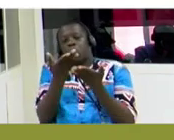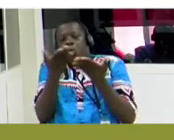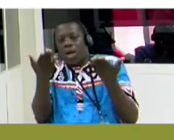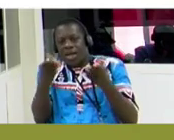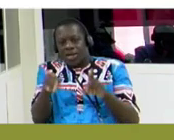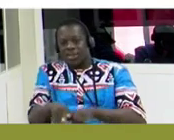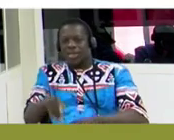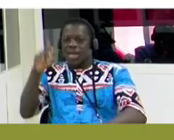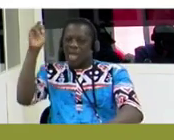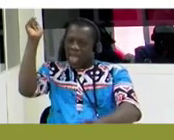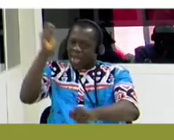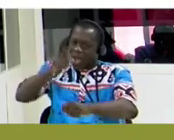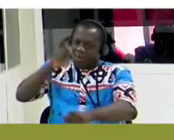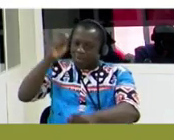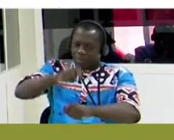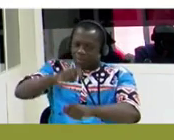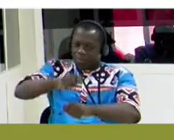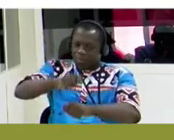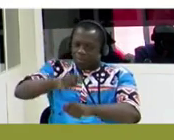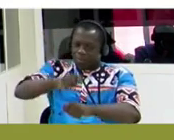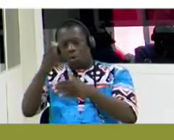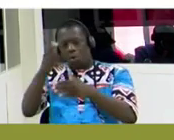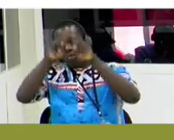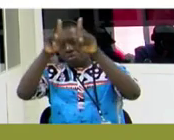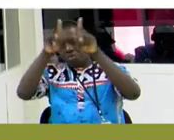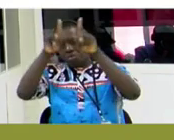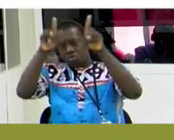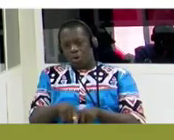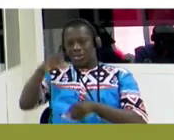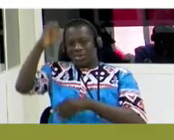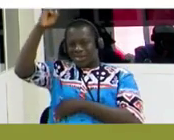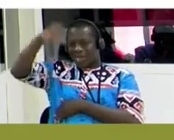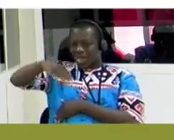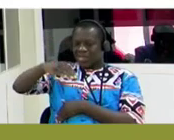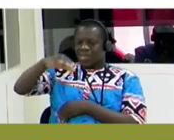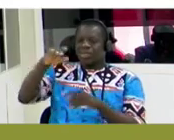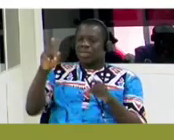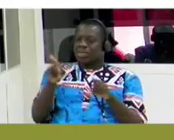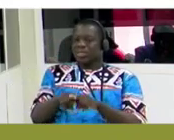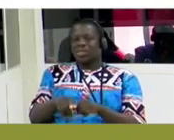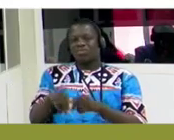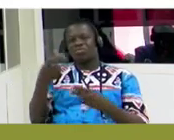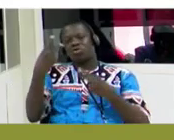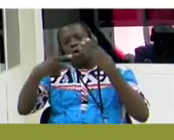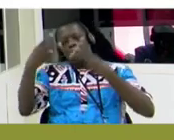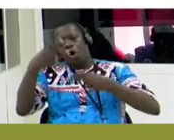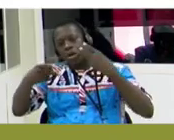thing you're saying, it was a story to me. It's a story to me.